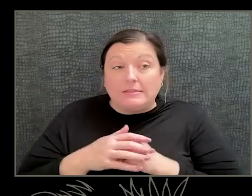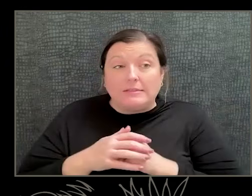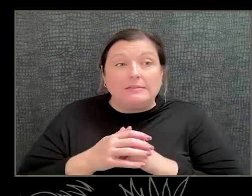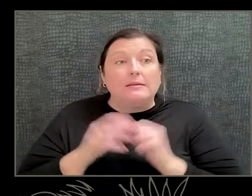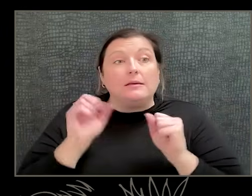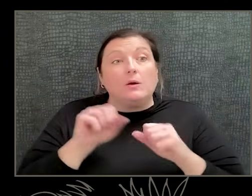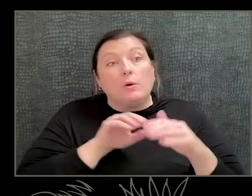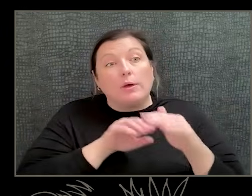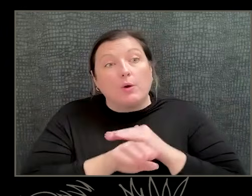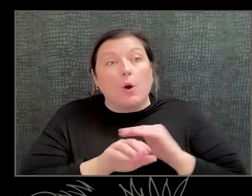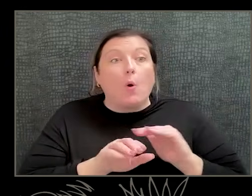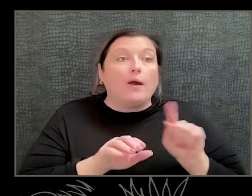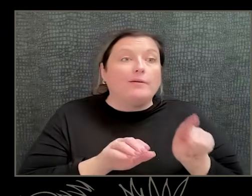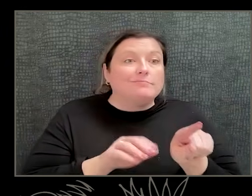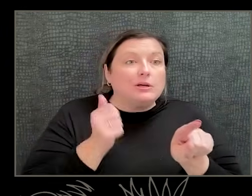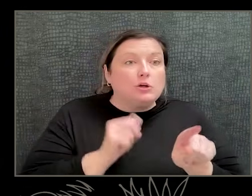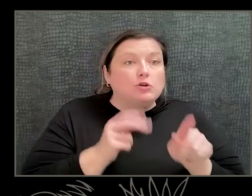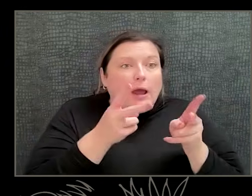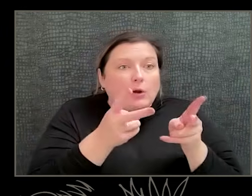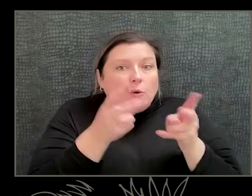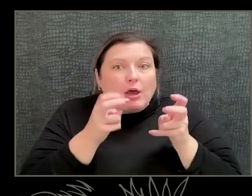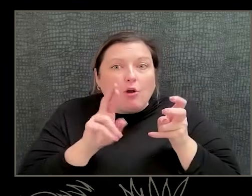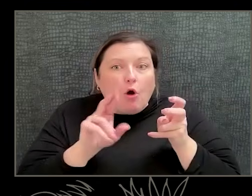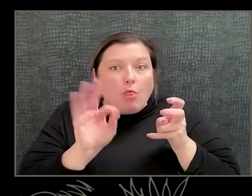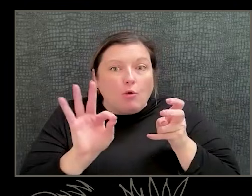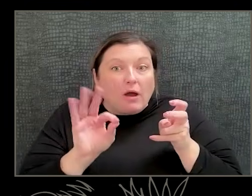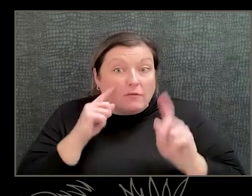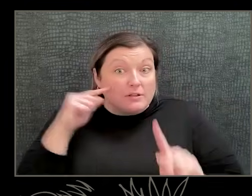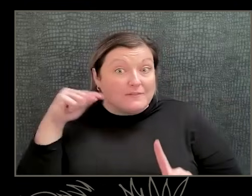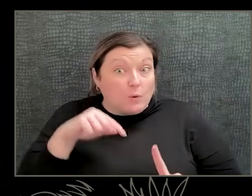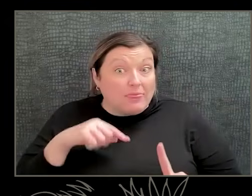can go in and we can try to get all the references for this.